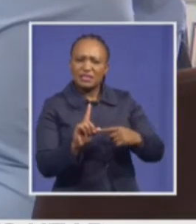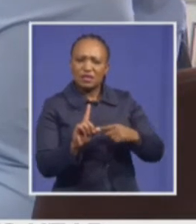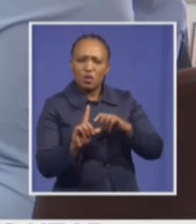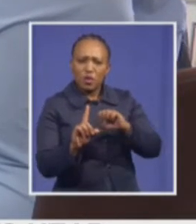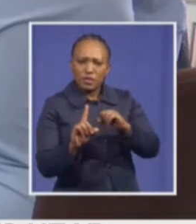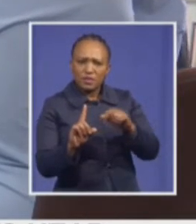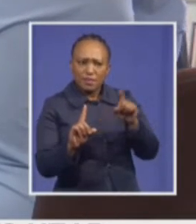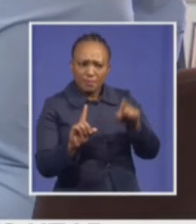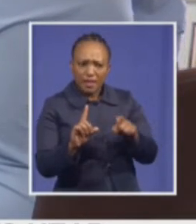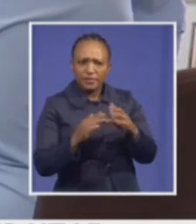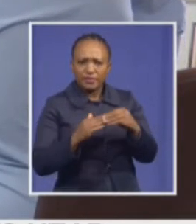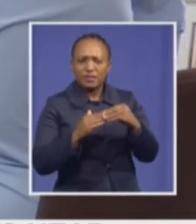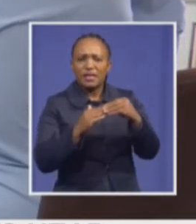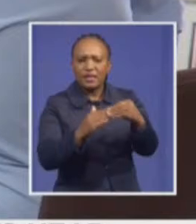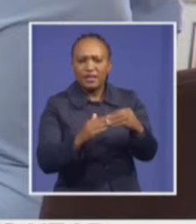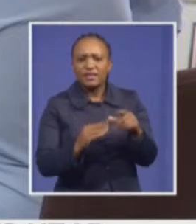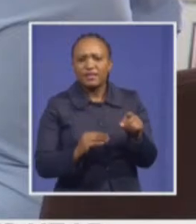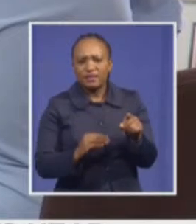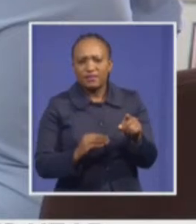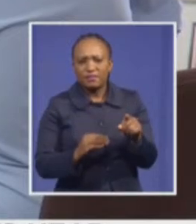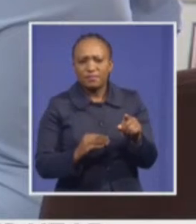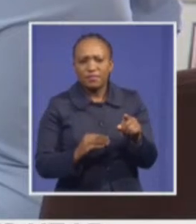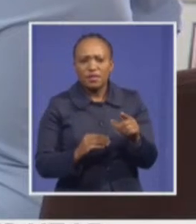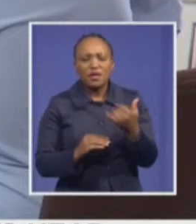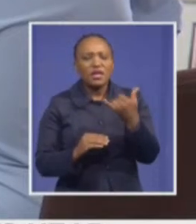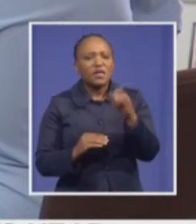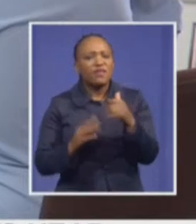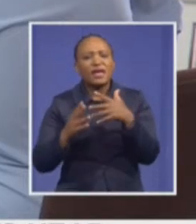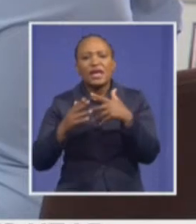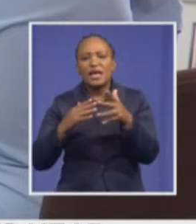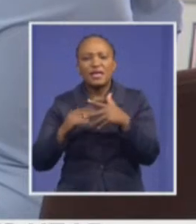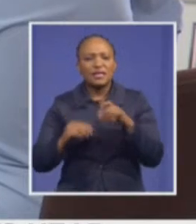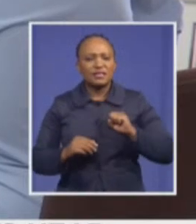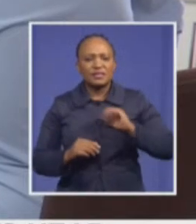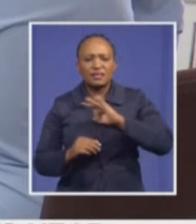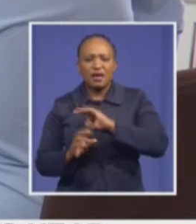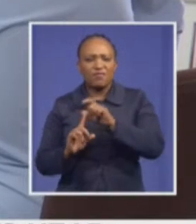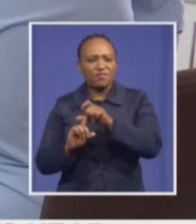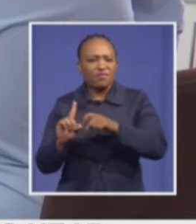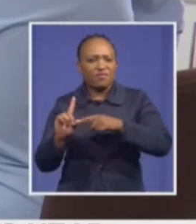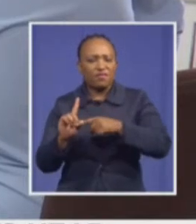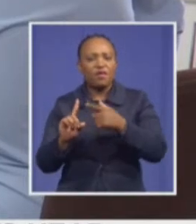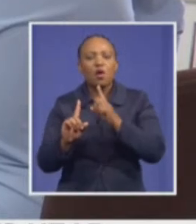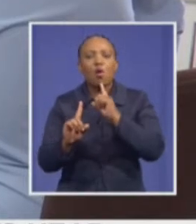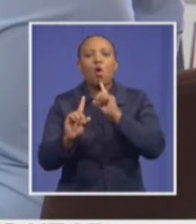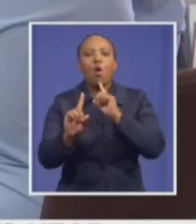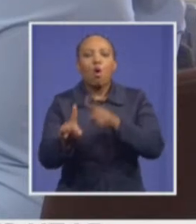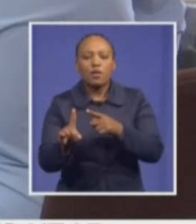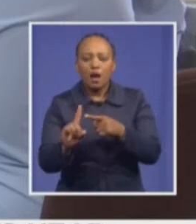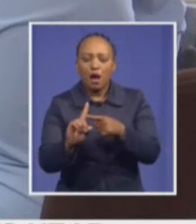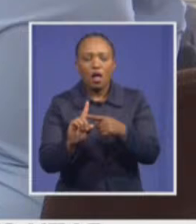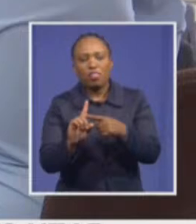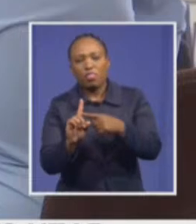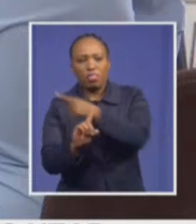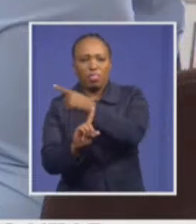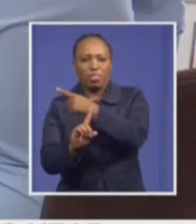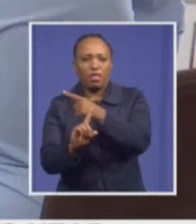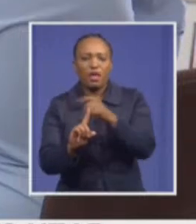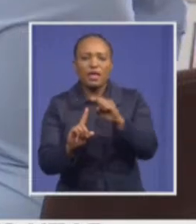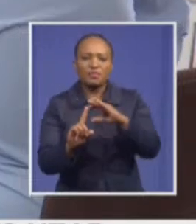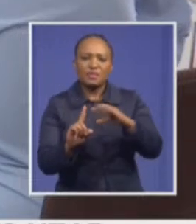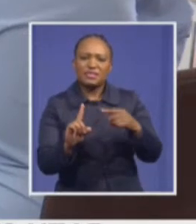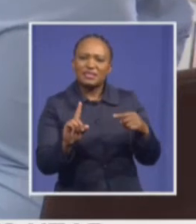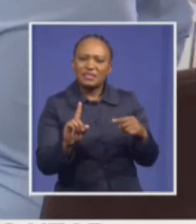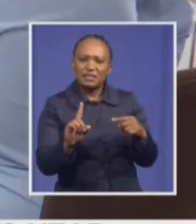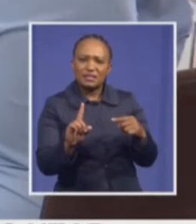If any employee has breached the order, it is SABC who stands responsible. The